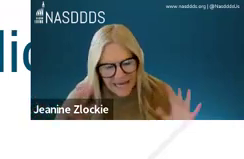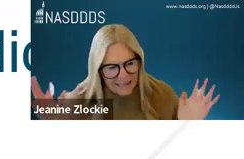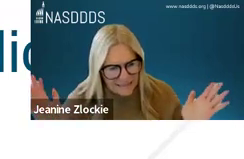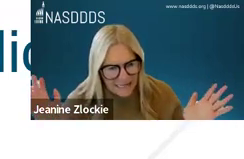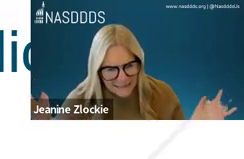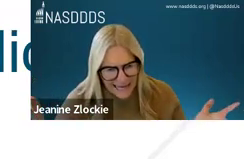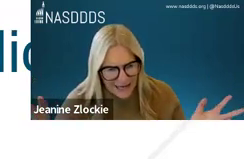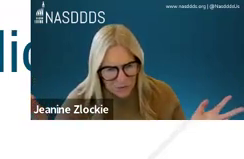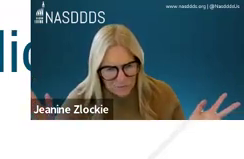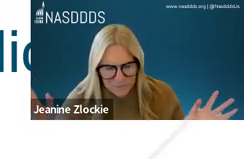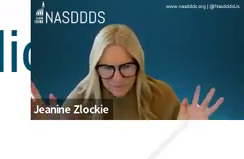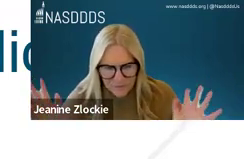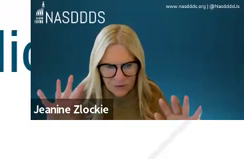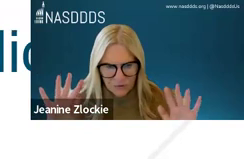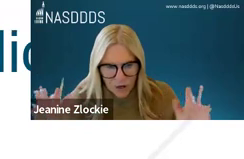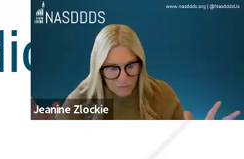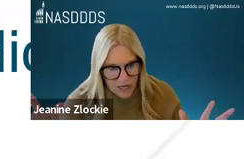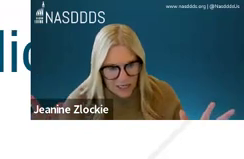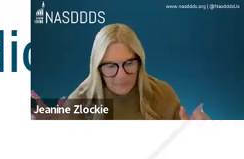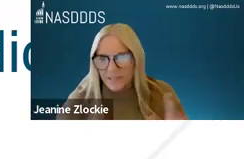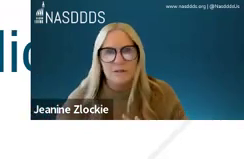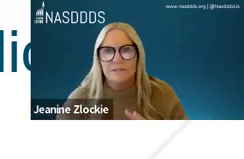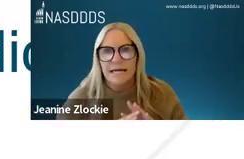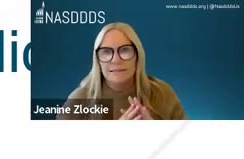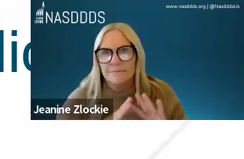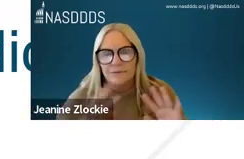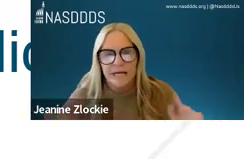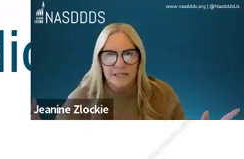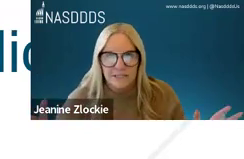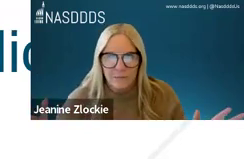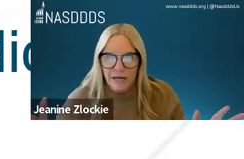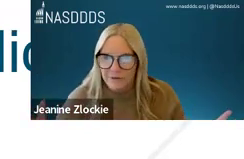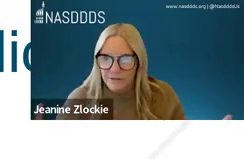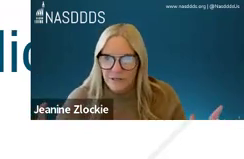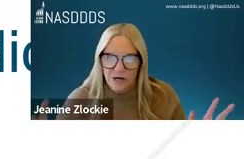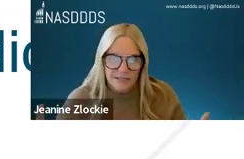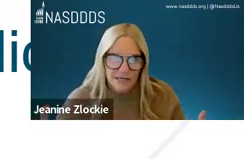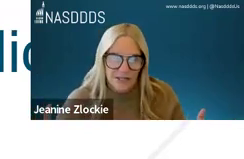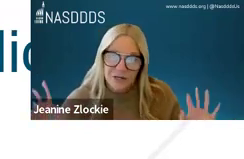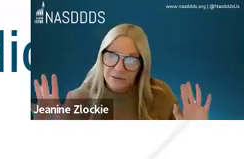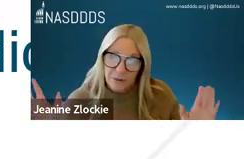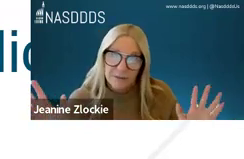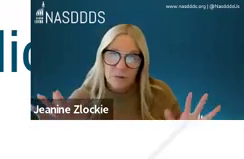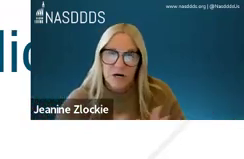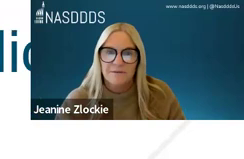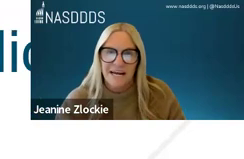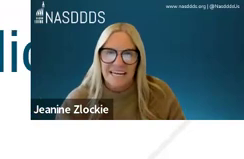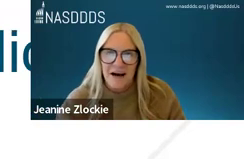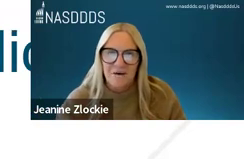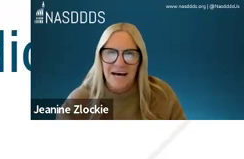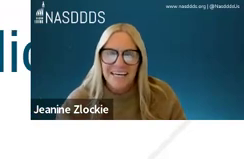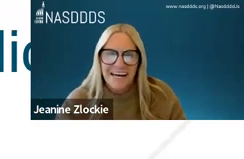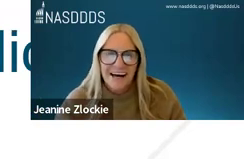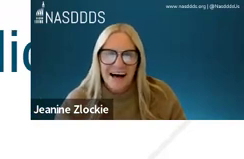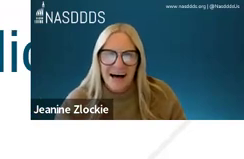I think at last count, don't quote me on it, but there was like 300 and some waivers across the country. It's probably more by